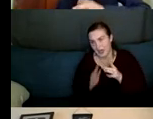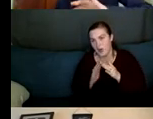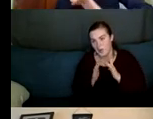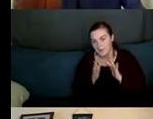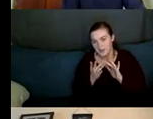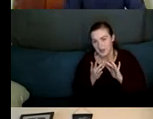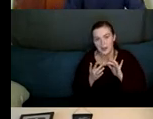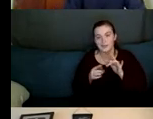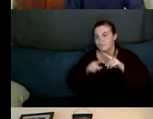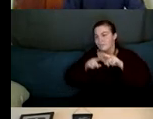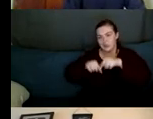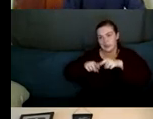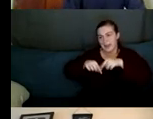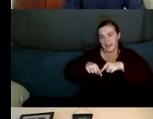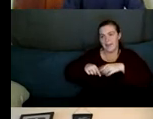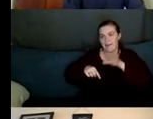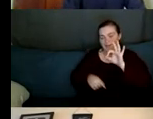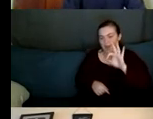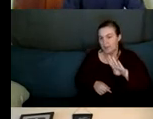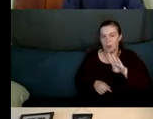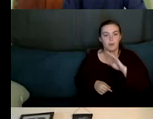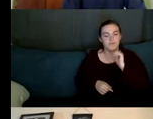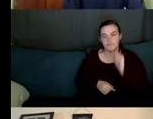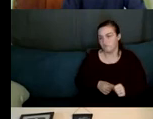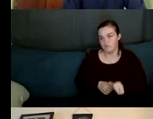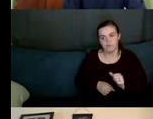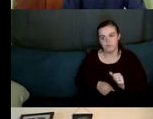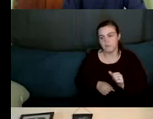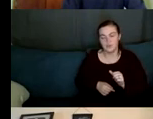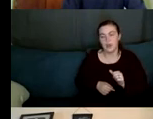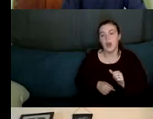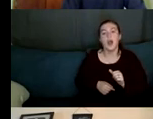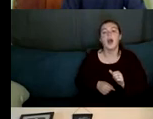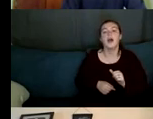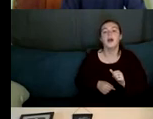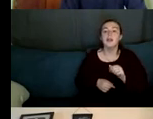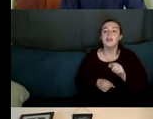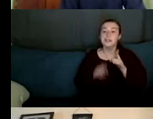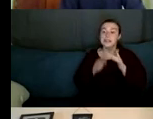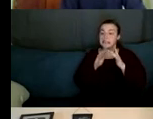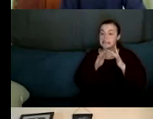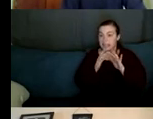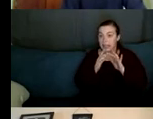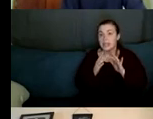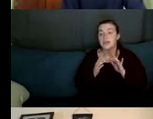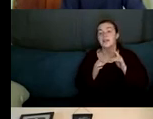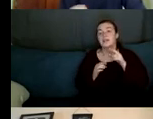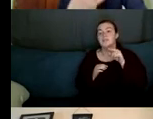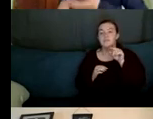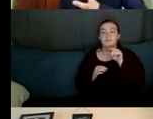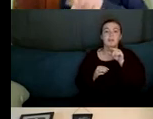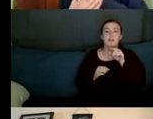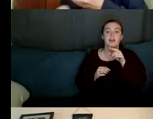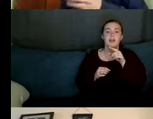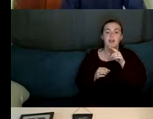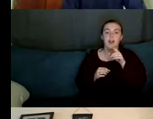Facebook. Google Sites is a really easy way. You'll notice the site for this particular event is a